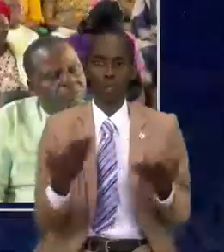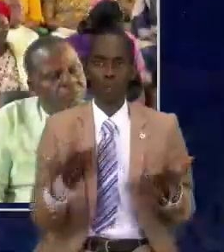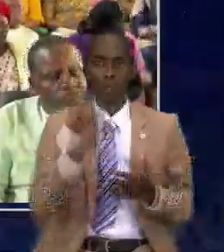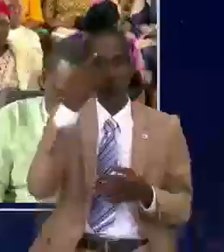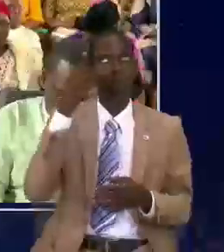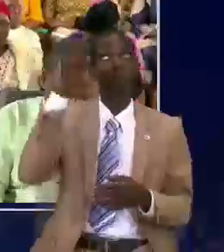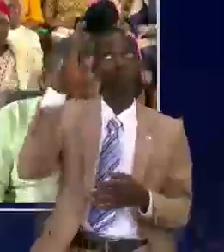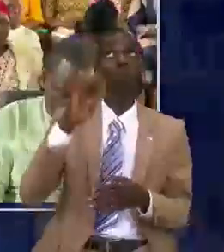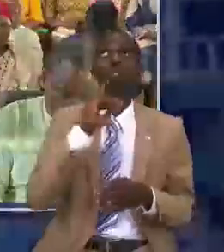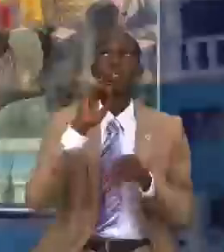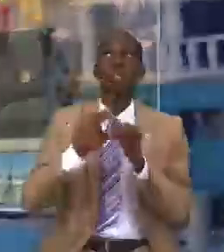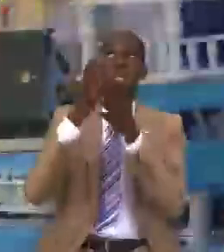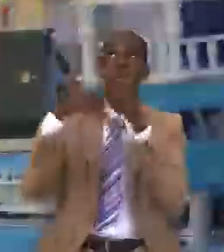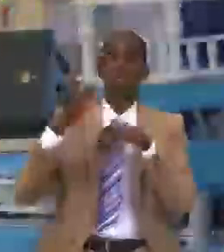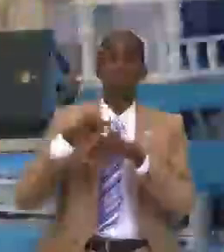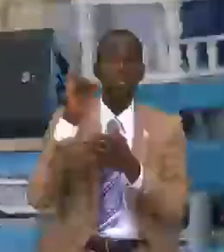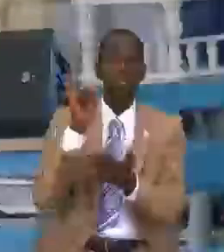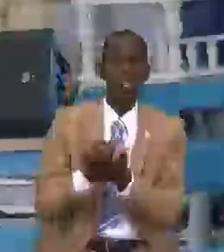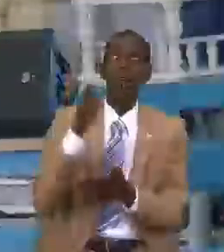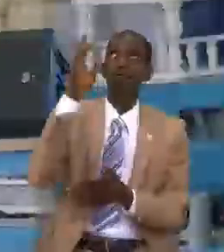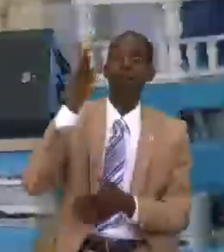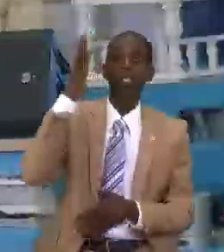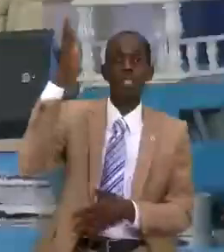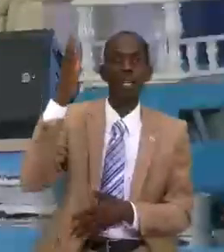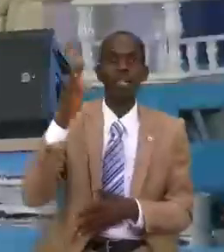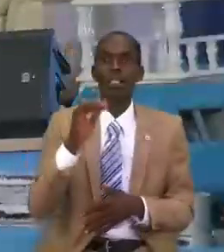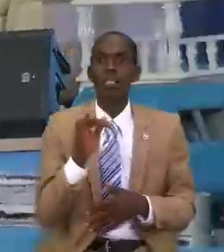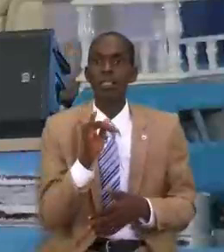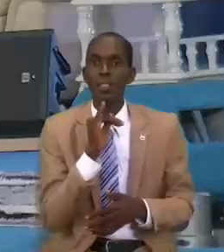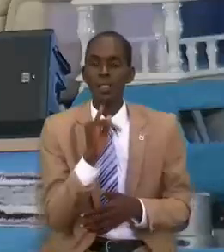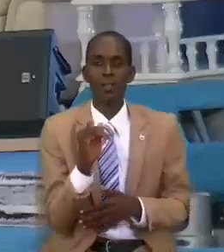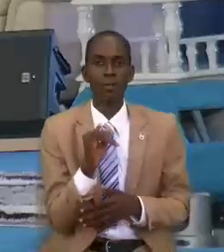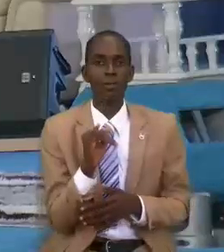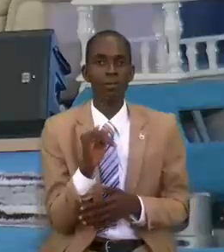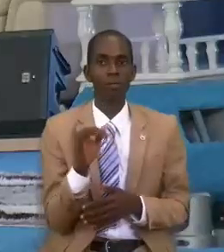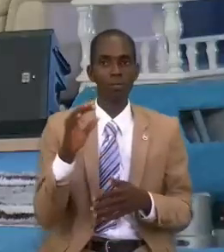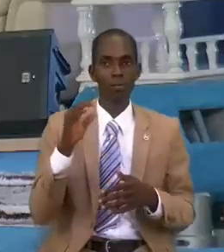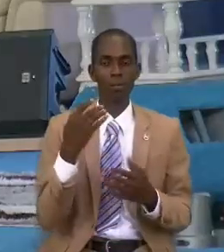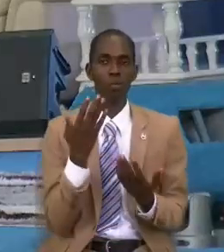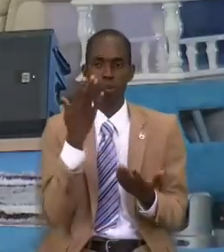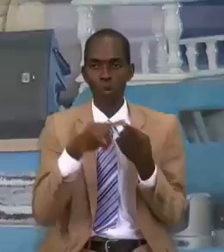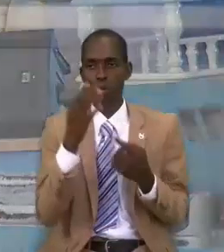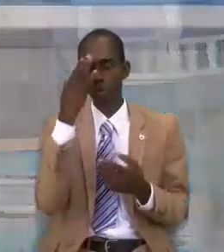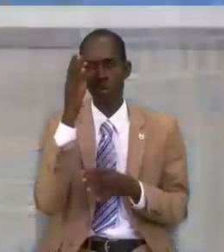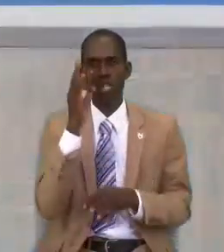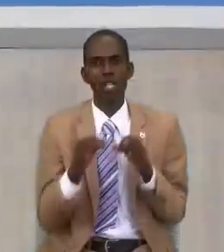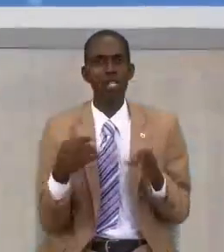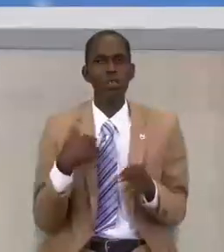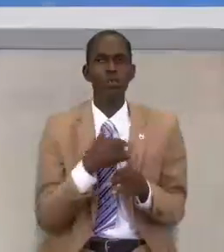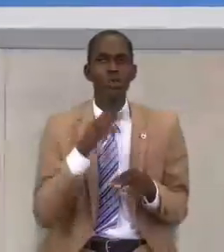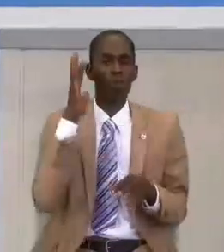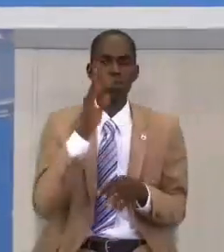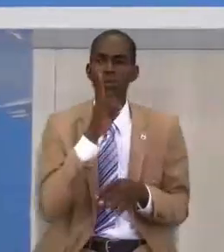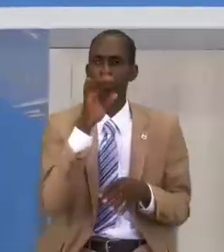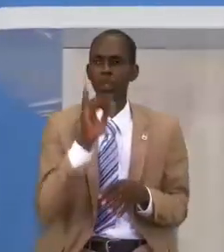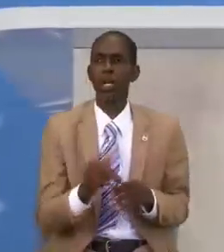looking at us. He wants to know whether we're really going to have what he has provided to make us ready for heaven. Let's rise